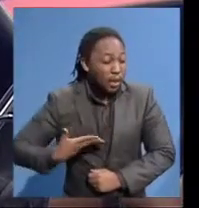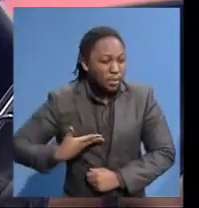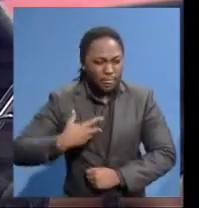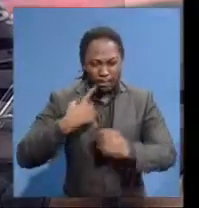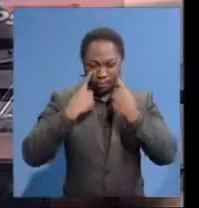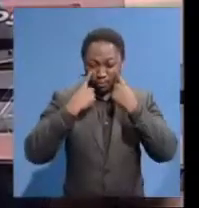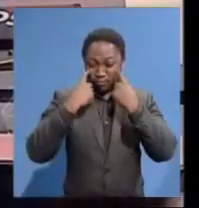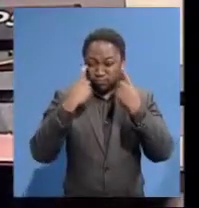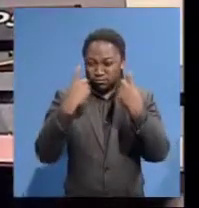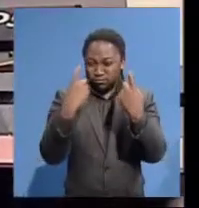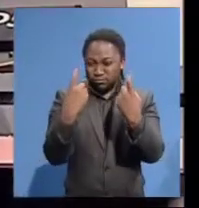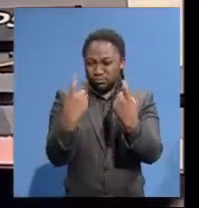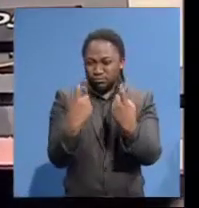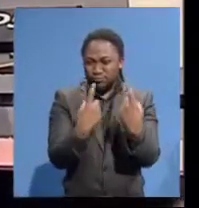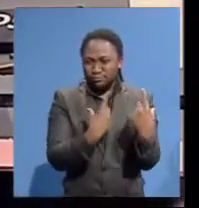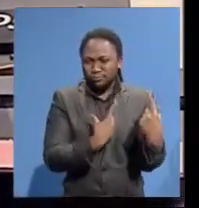enzenja.